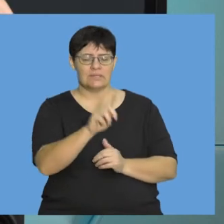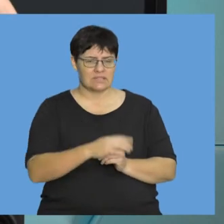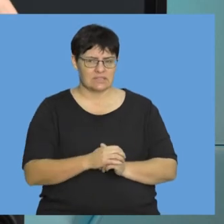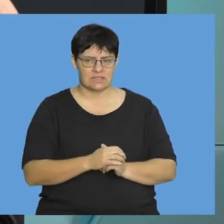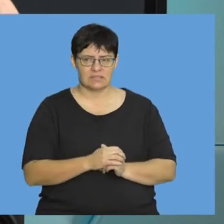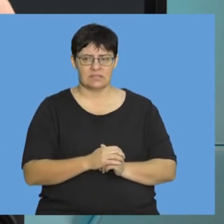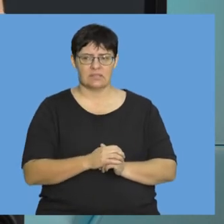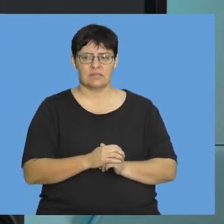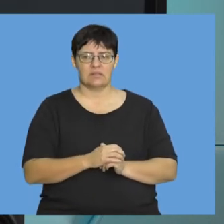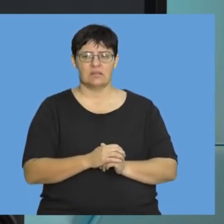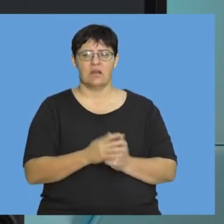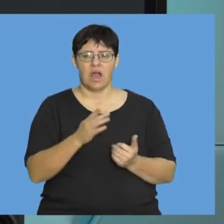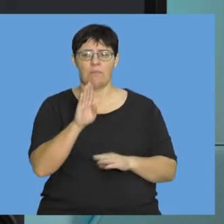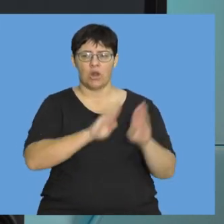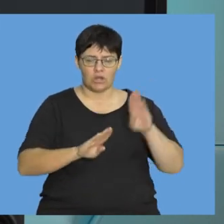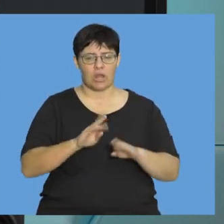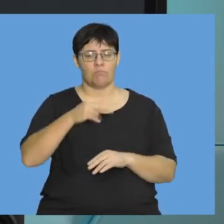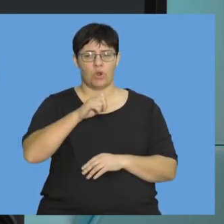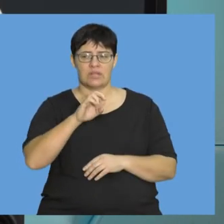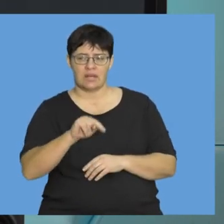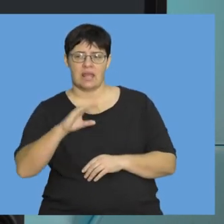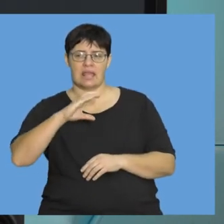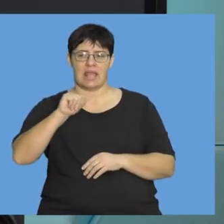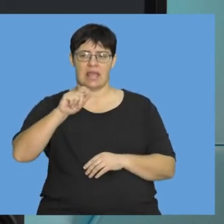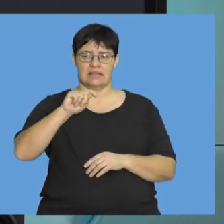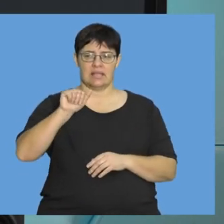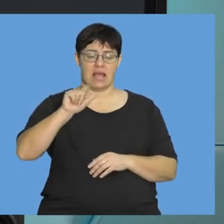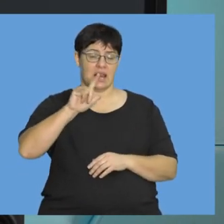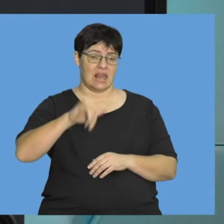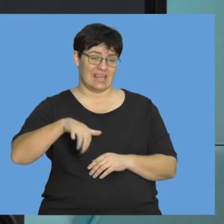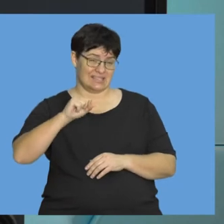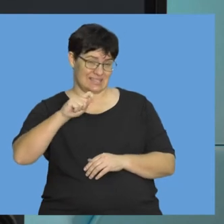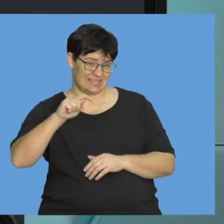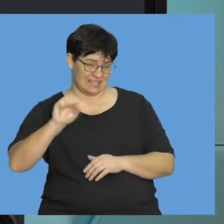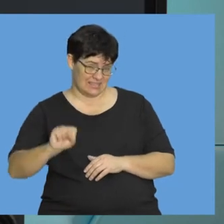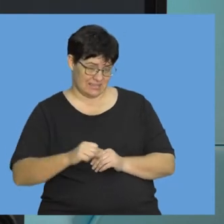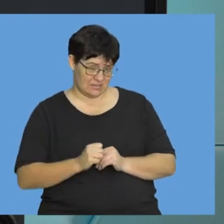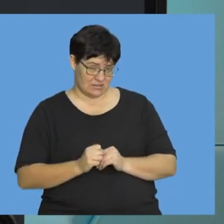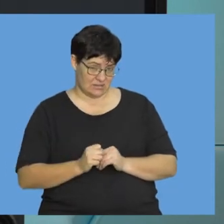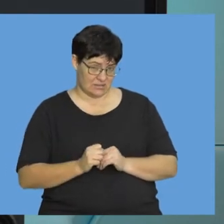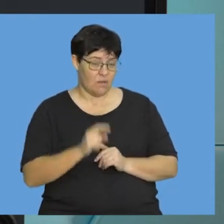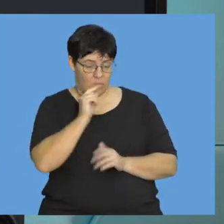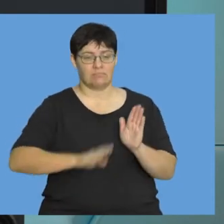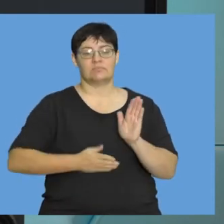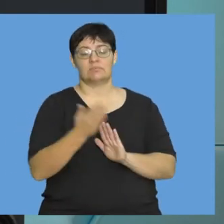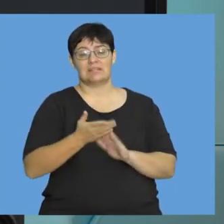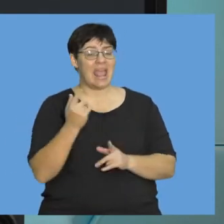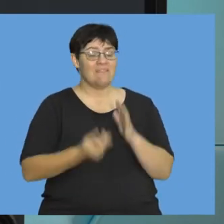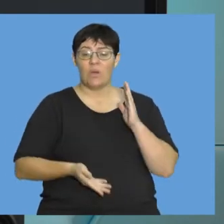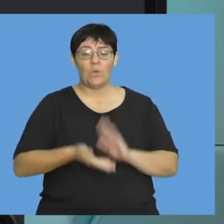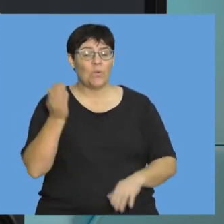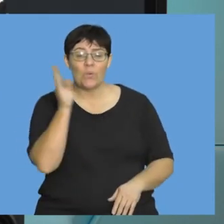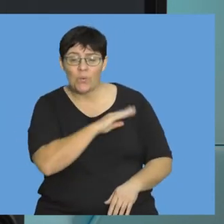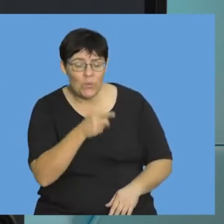are organic compounds that speed up a reaction. If we didn't have them, things would